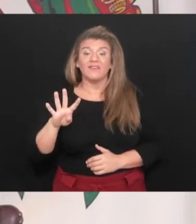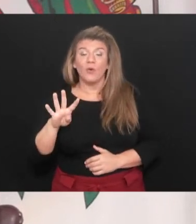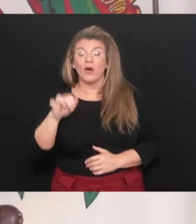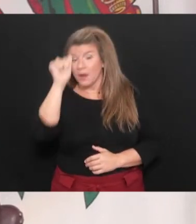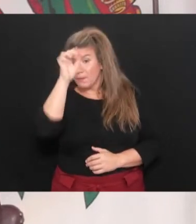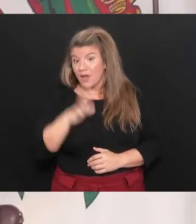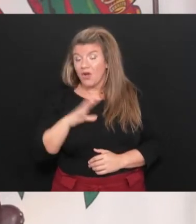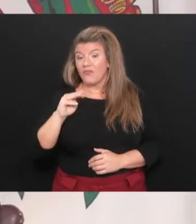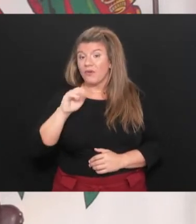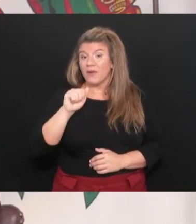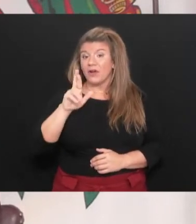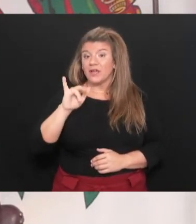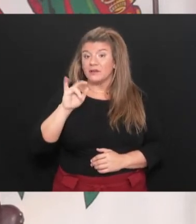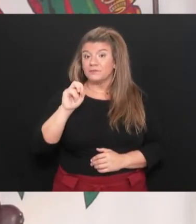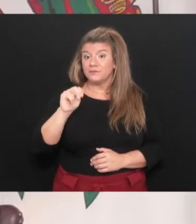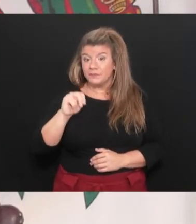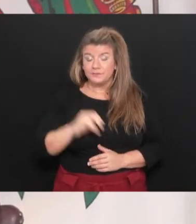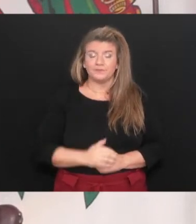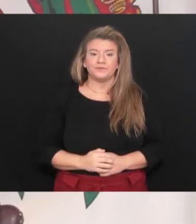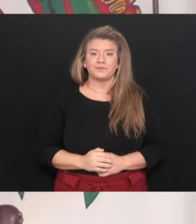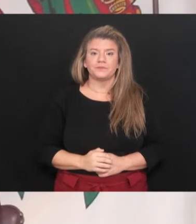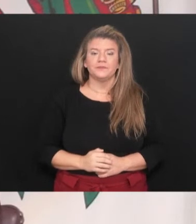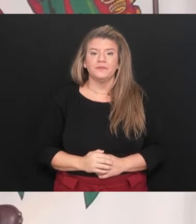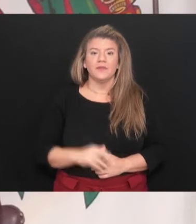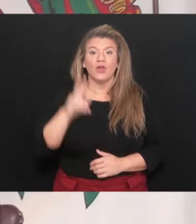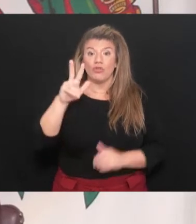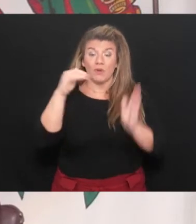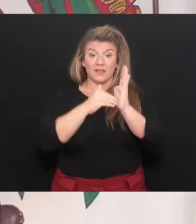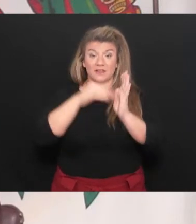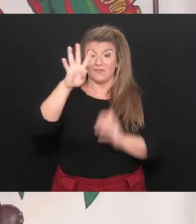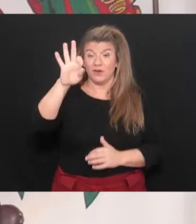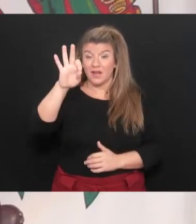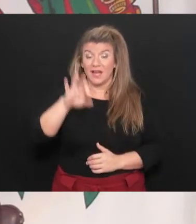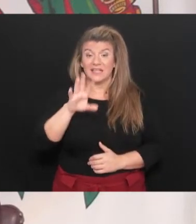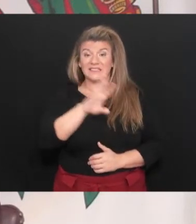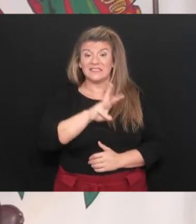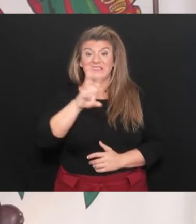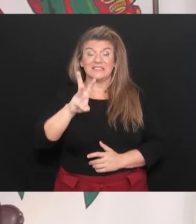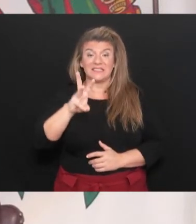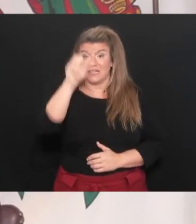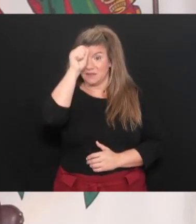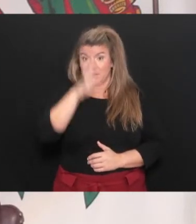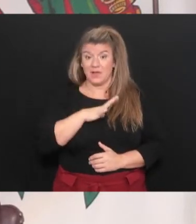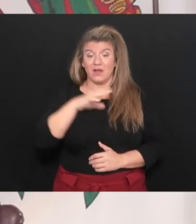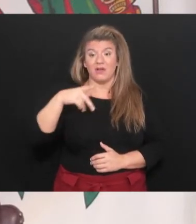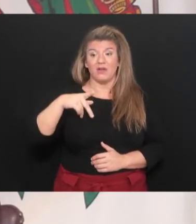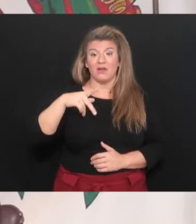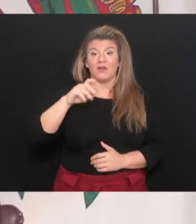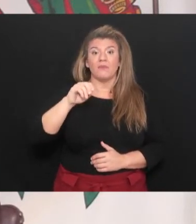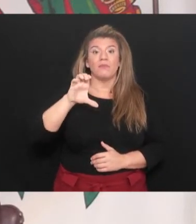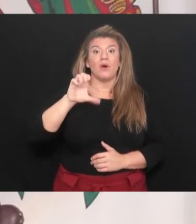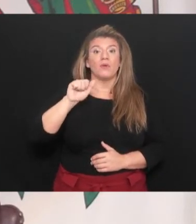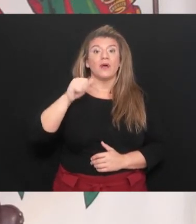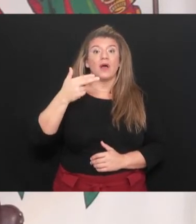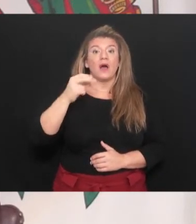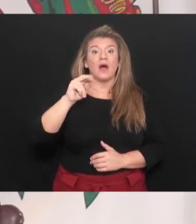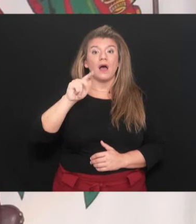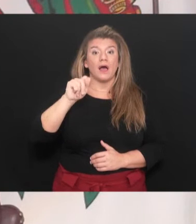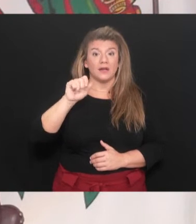male from Marion County. The 3,049th death, a 66-year-old male from Pocahontas County.